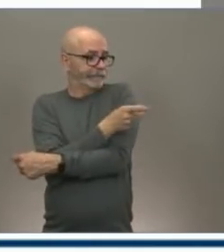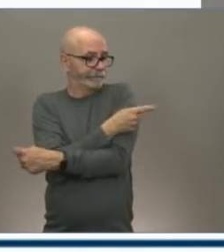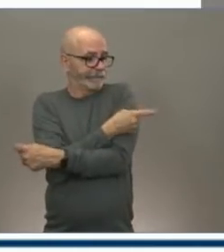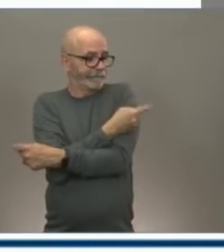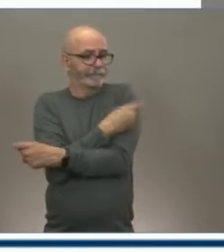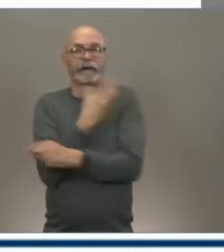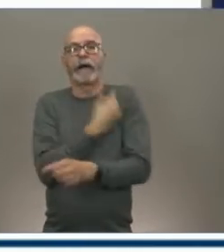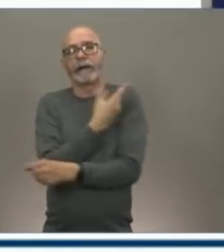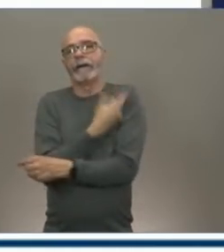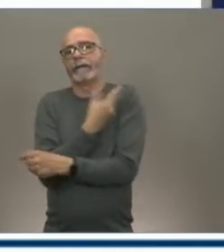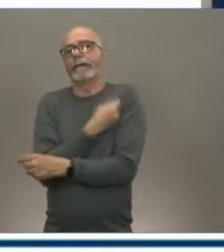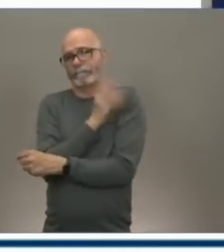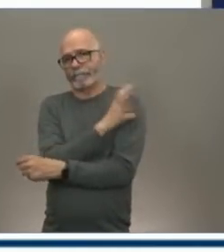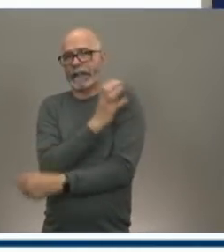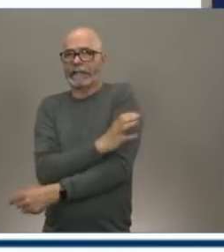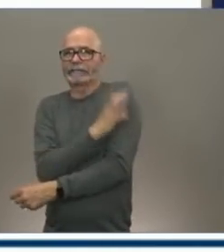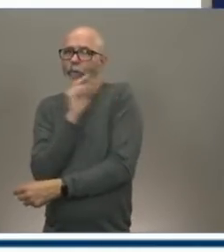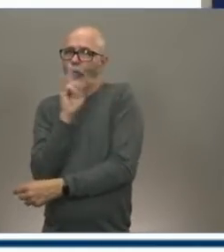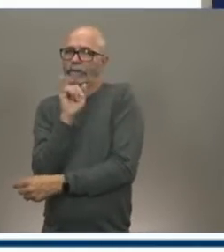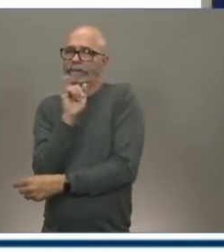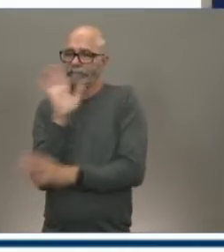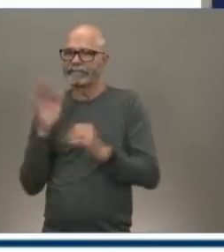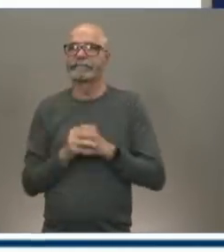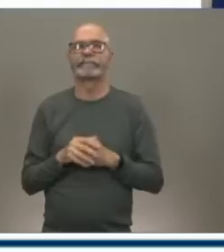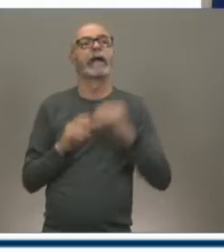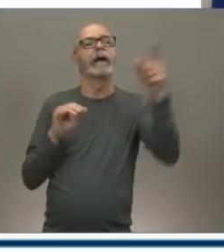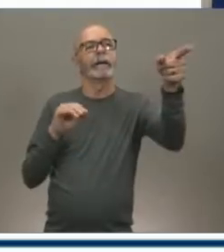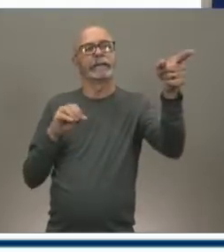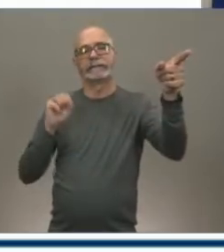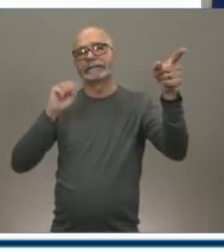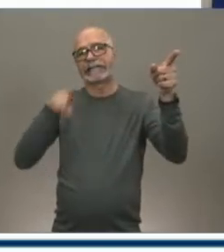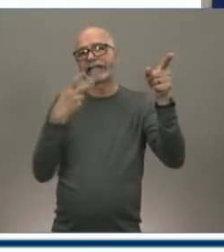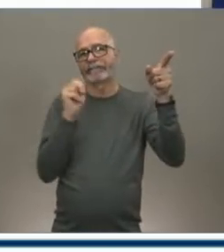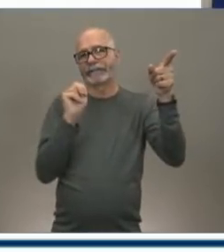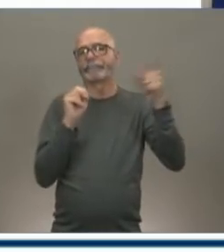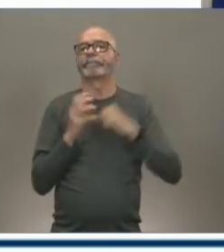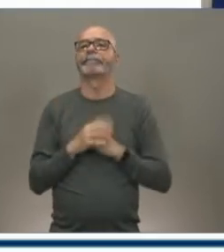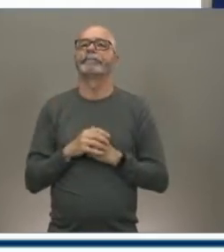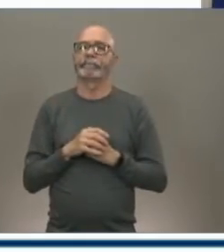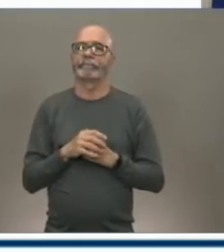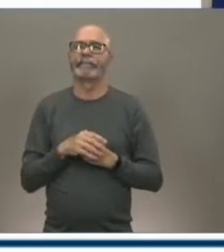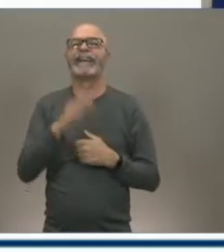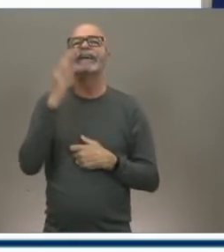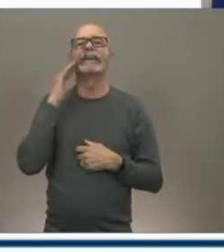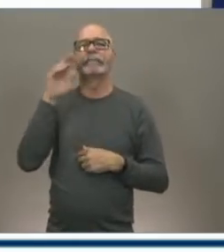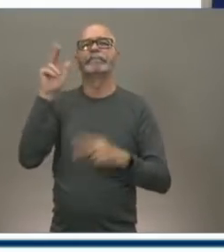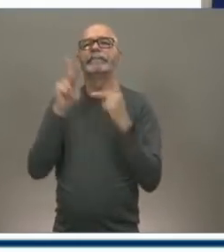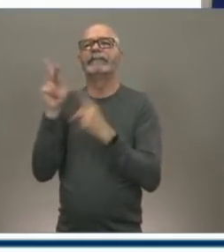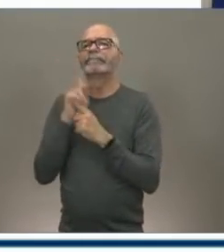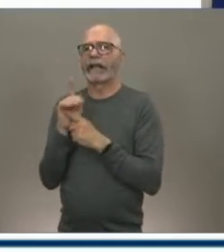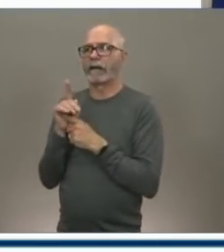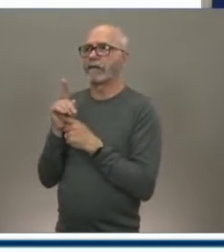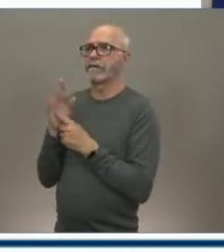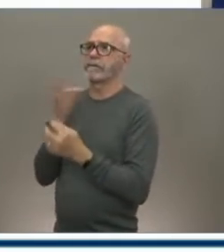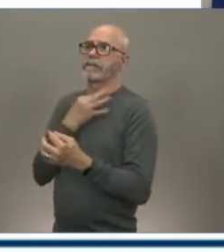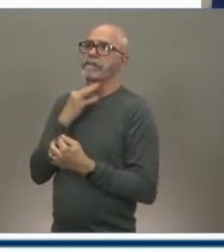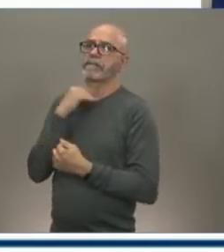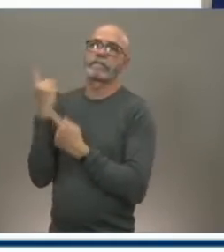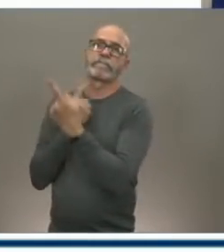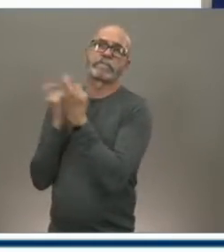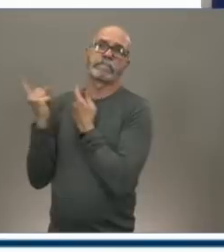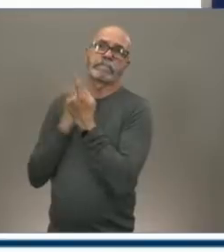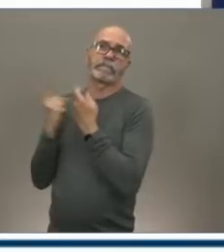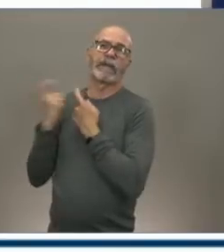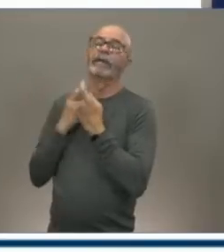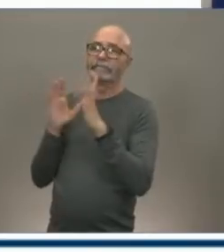vaccination. I appreciate. I know we haven't had many times for too many questions on the line. Dr. Strang and I will be available again